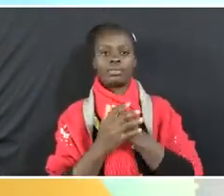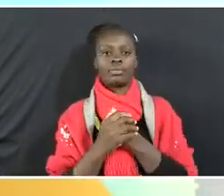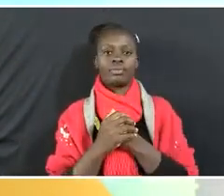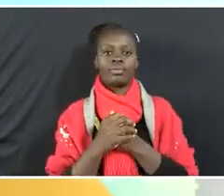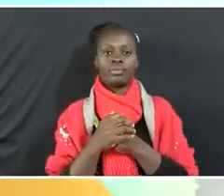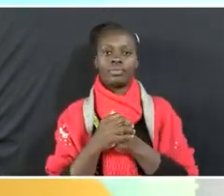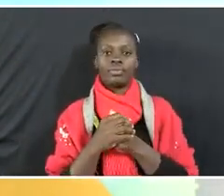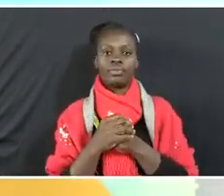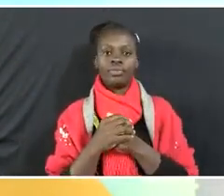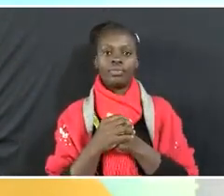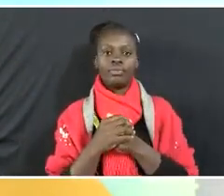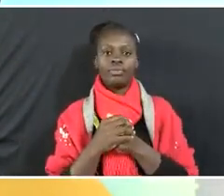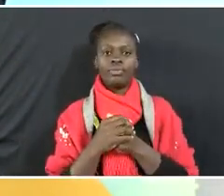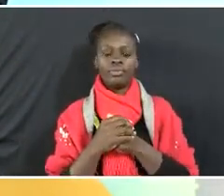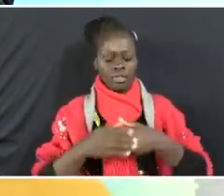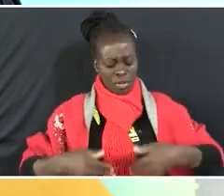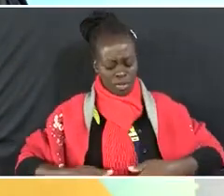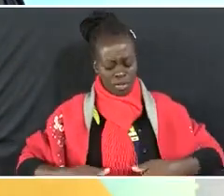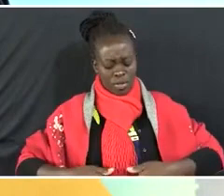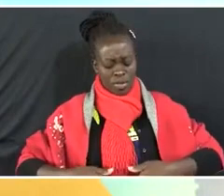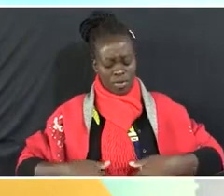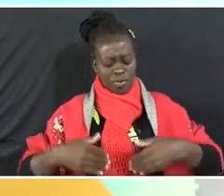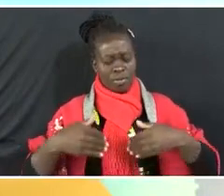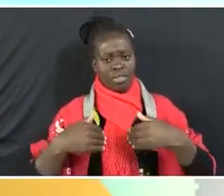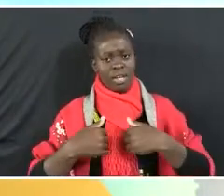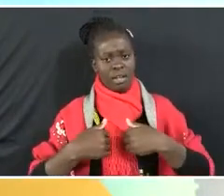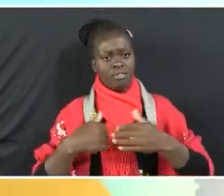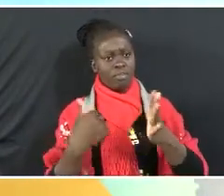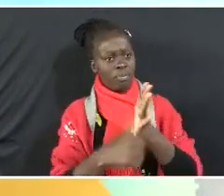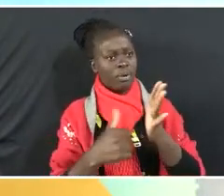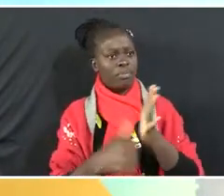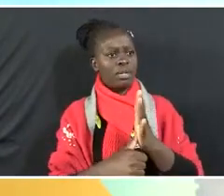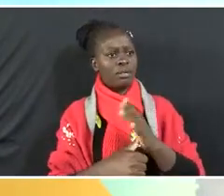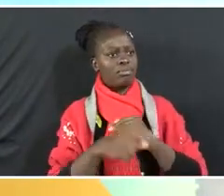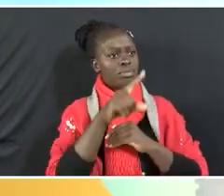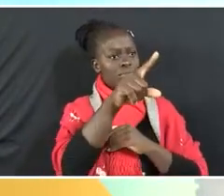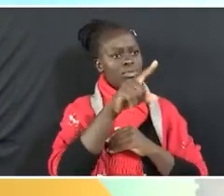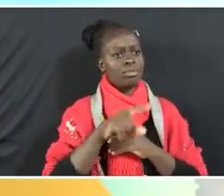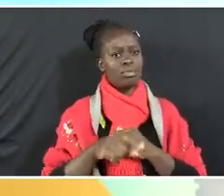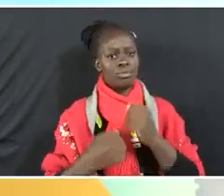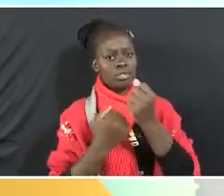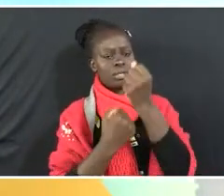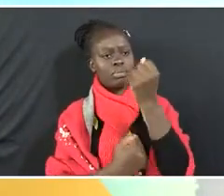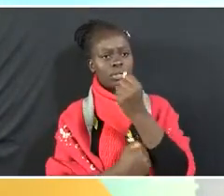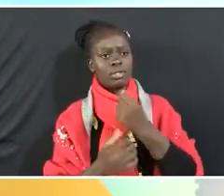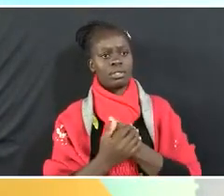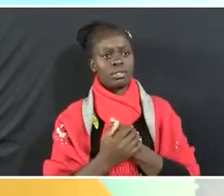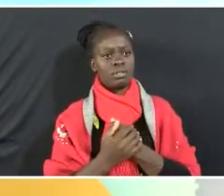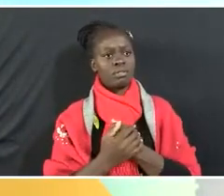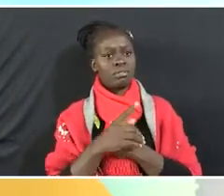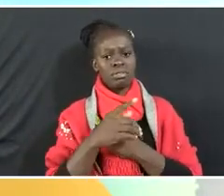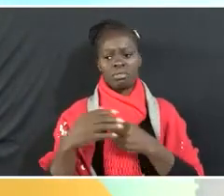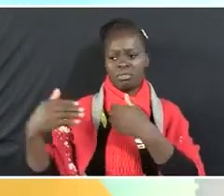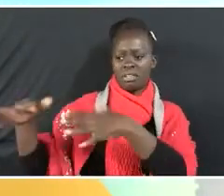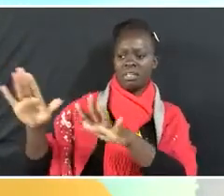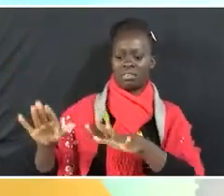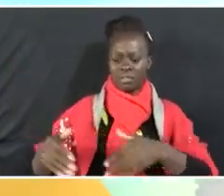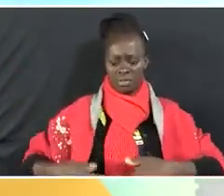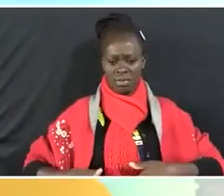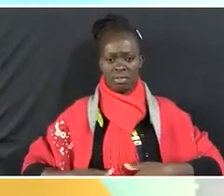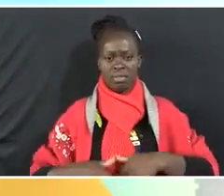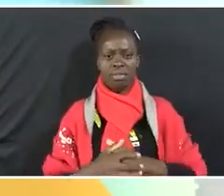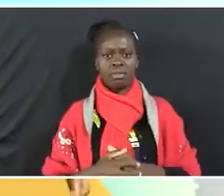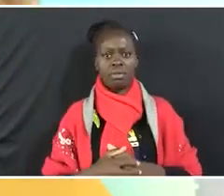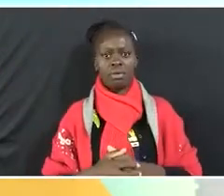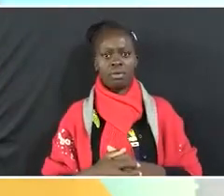and they need you to help them handle the situation. And what happens? We've left our children on autopilot. Elder Omo